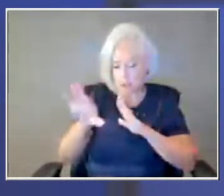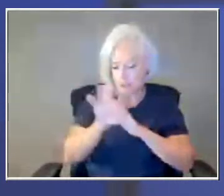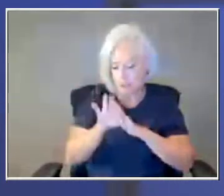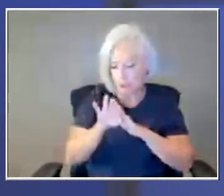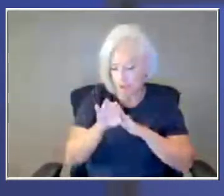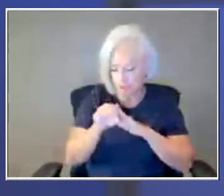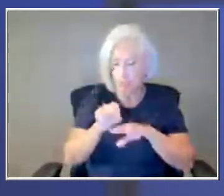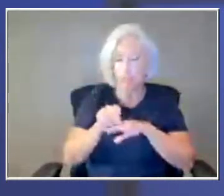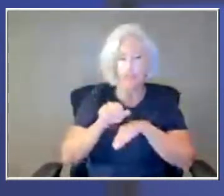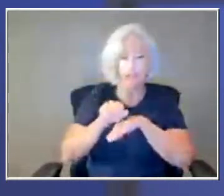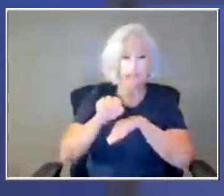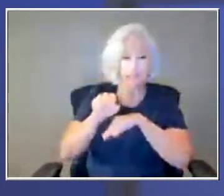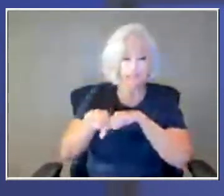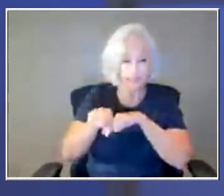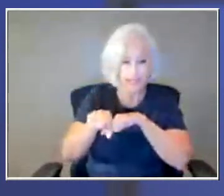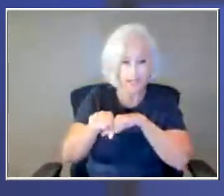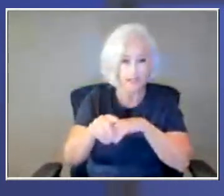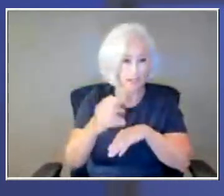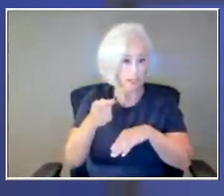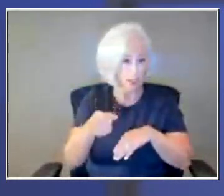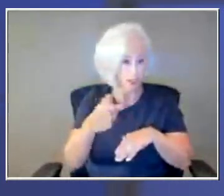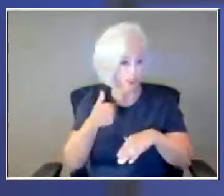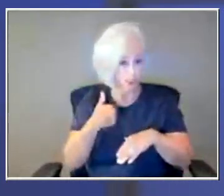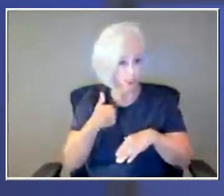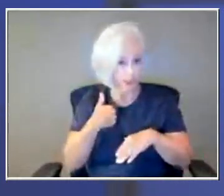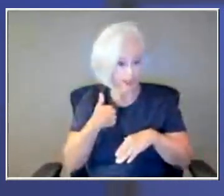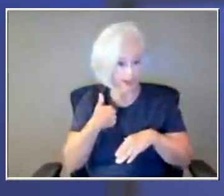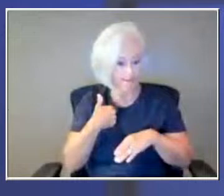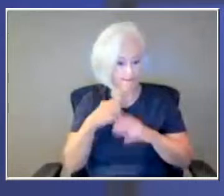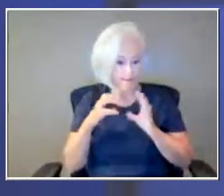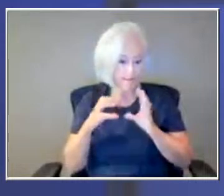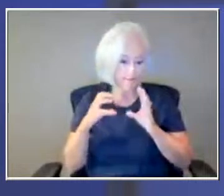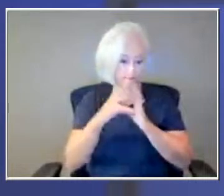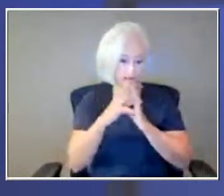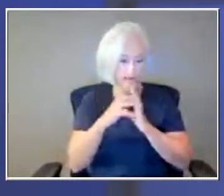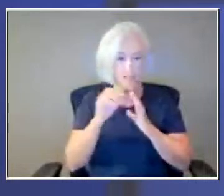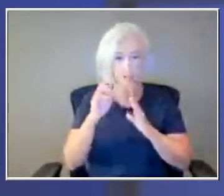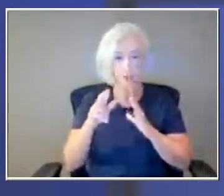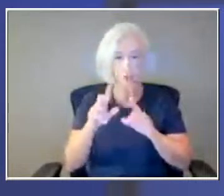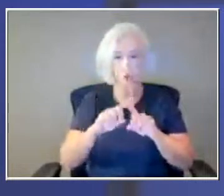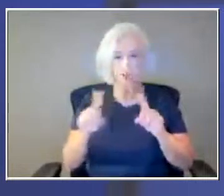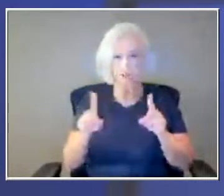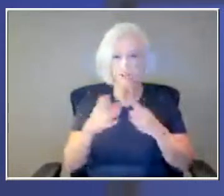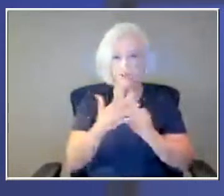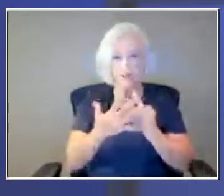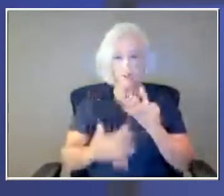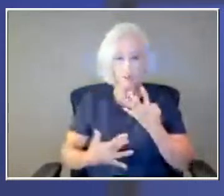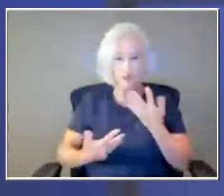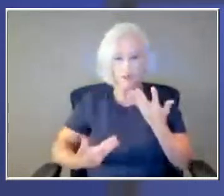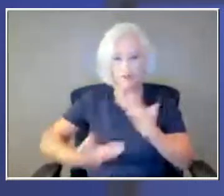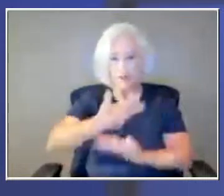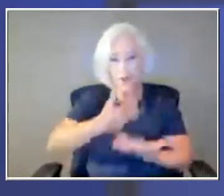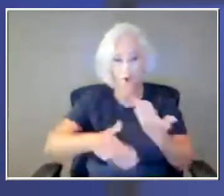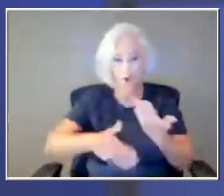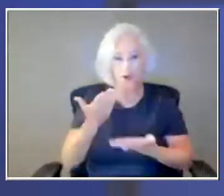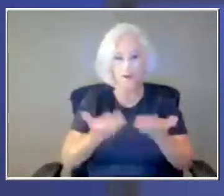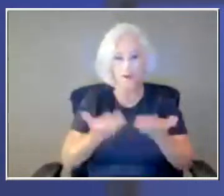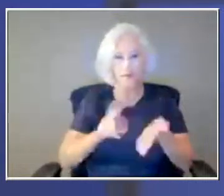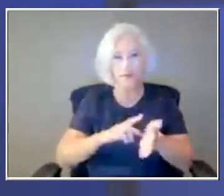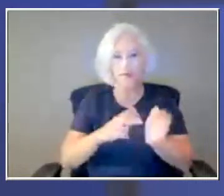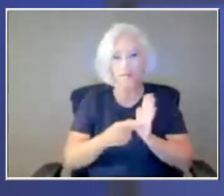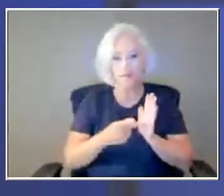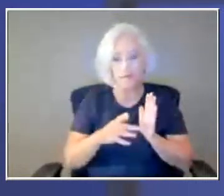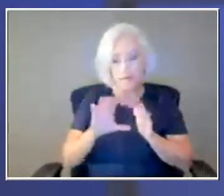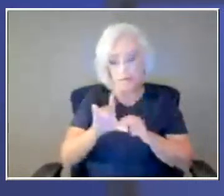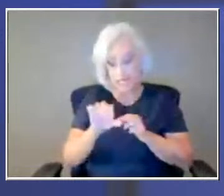masses or whether there are different blood flow patterns within the prostate, for example, that might suggest there could be underlying cancer. All of that is